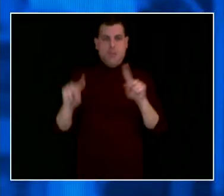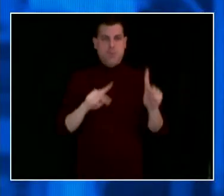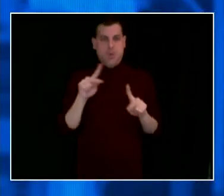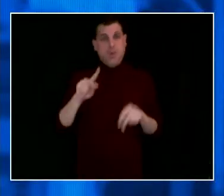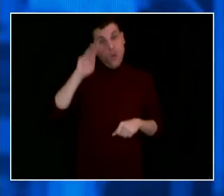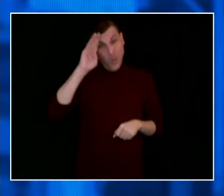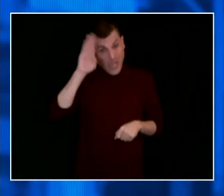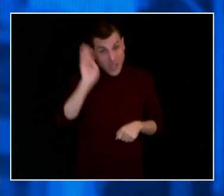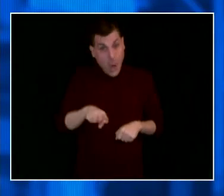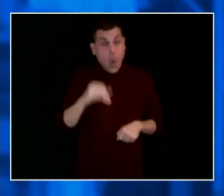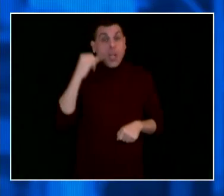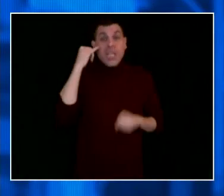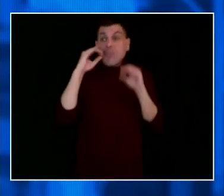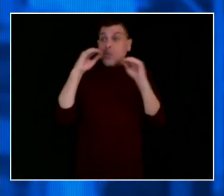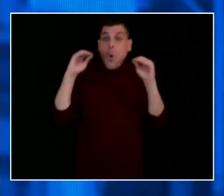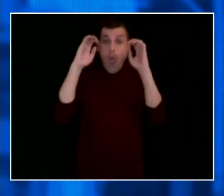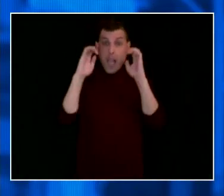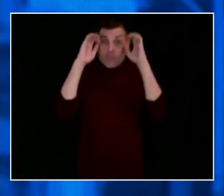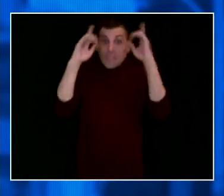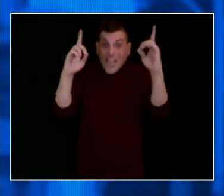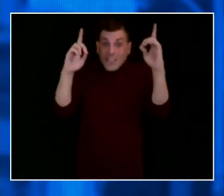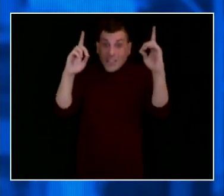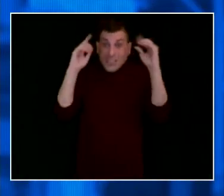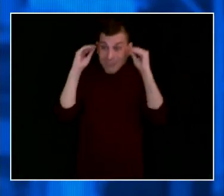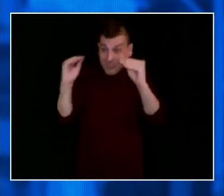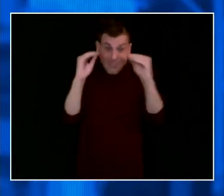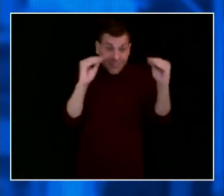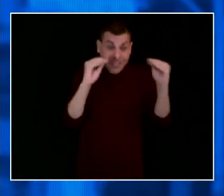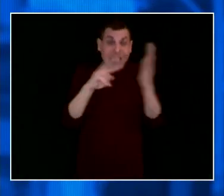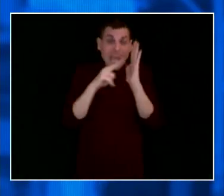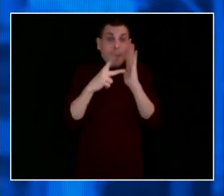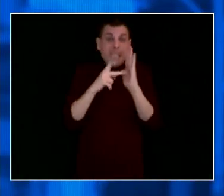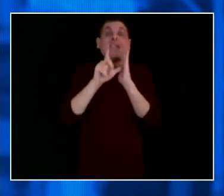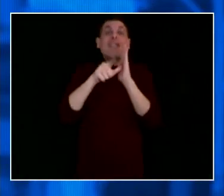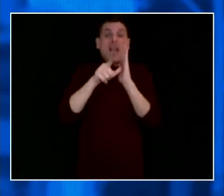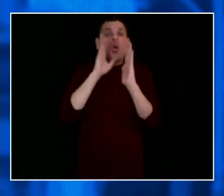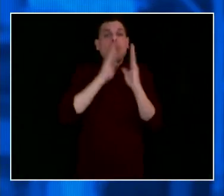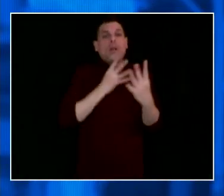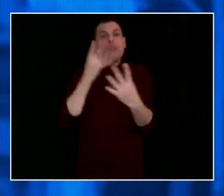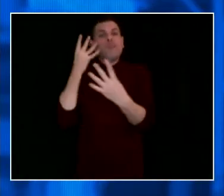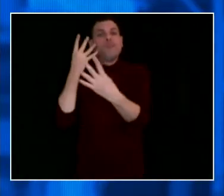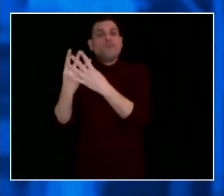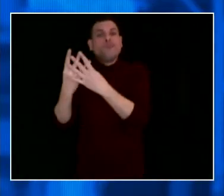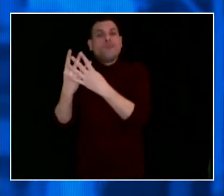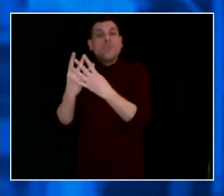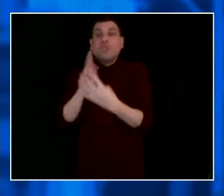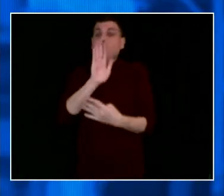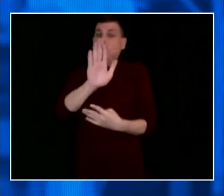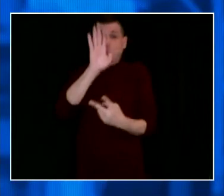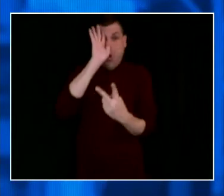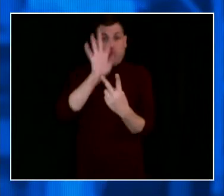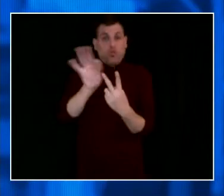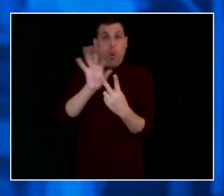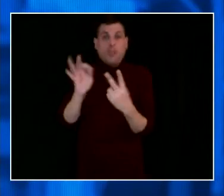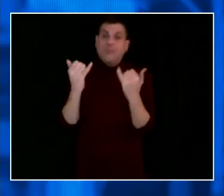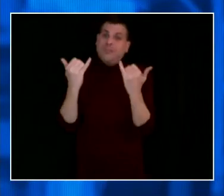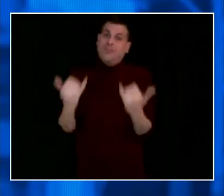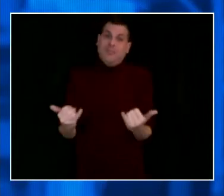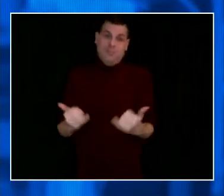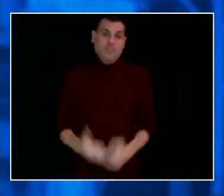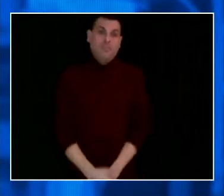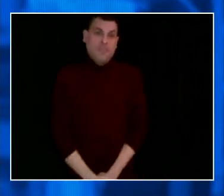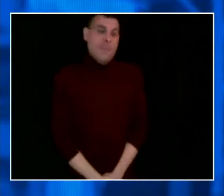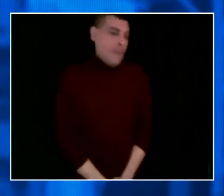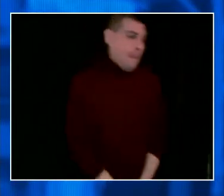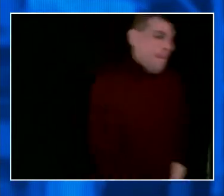educate, we will incarcerate. The choice is ours to make. That is why